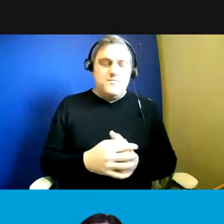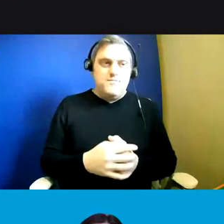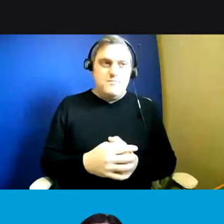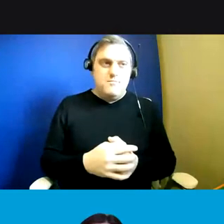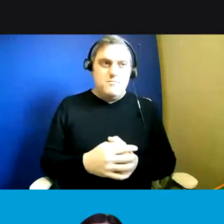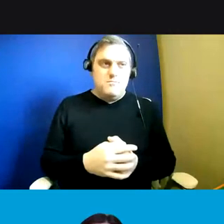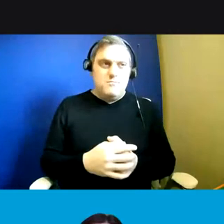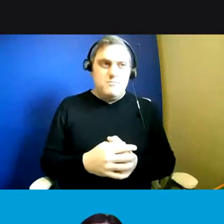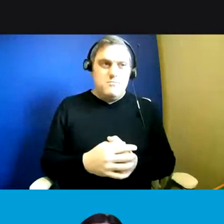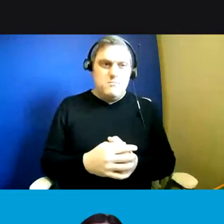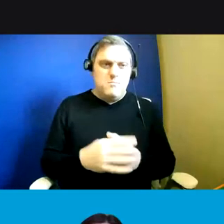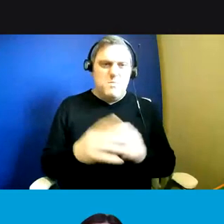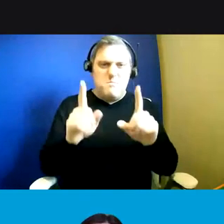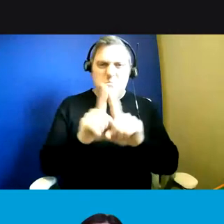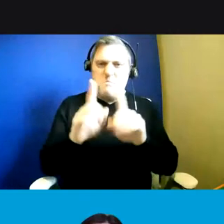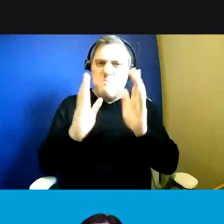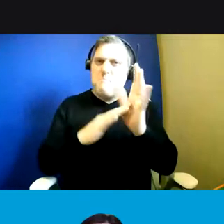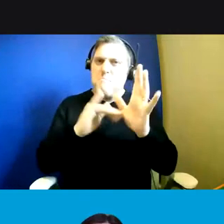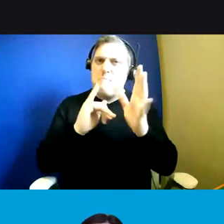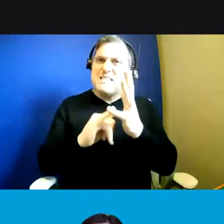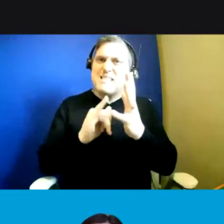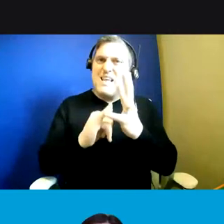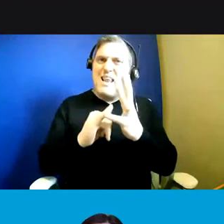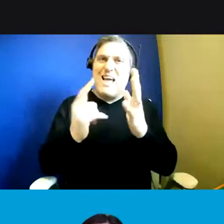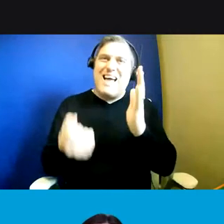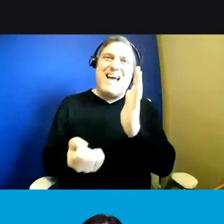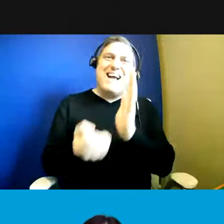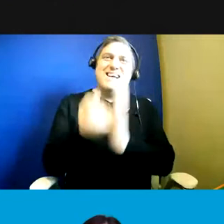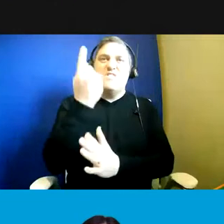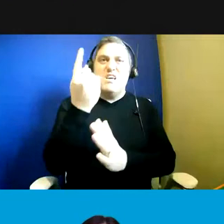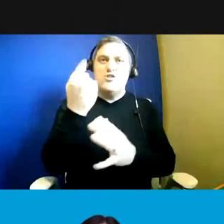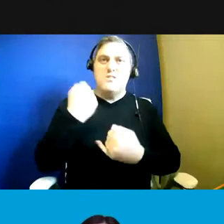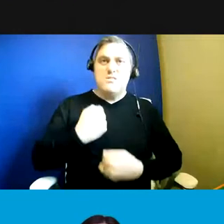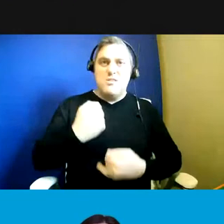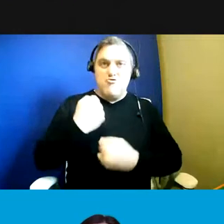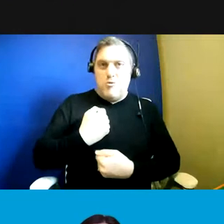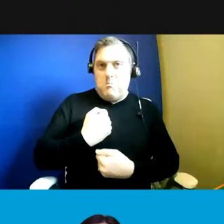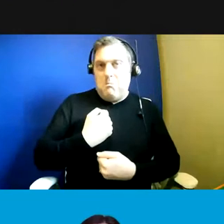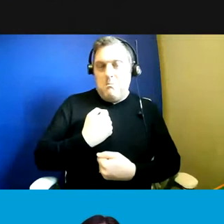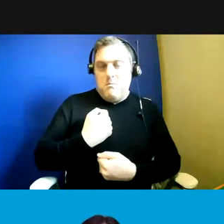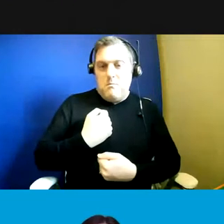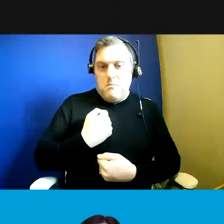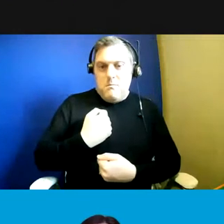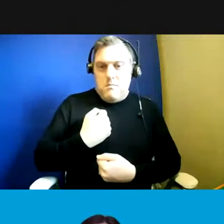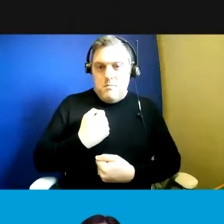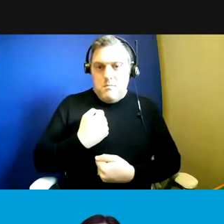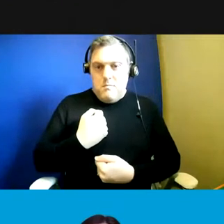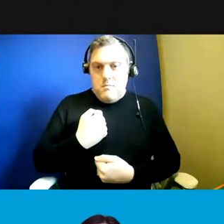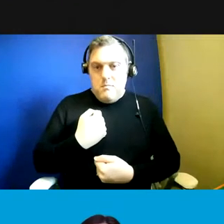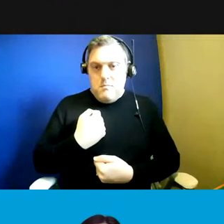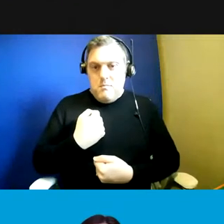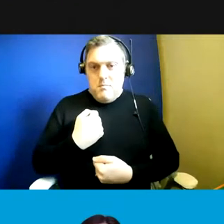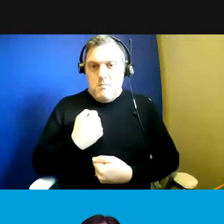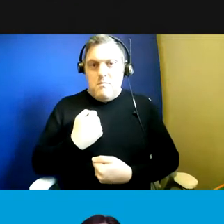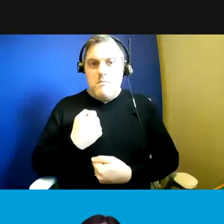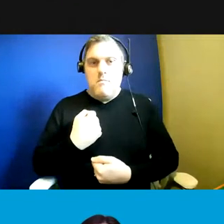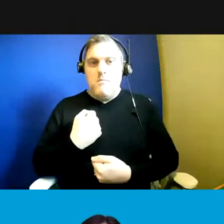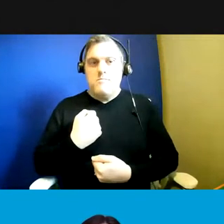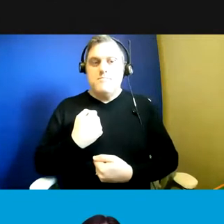mast cell activation syndrome. It looks like a possible cause. So I'm sure, Jake, that we'll pick that up